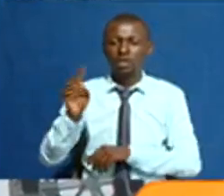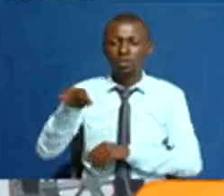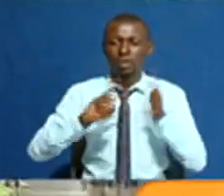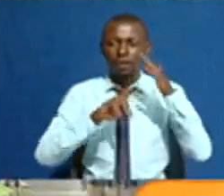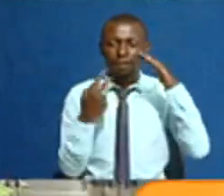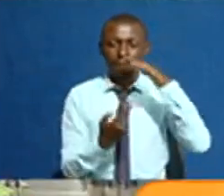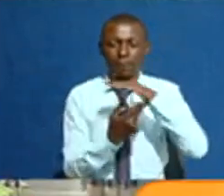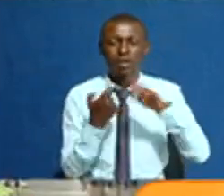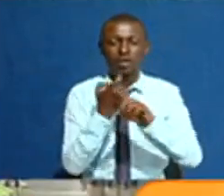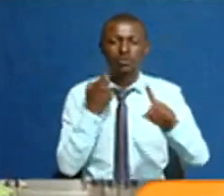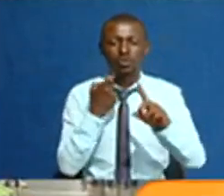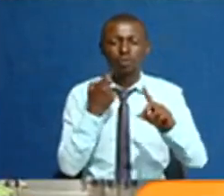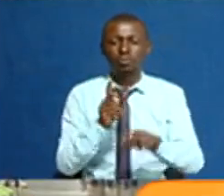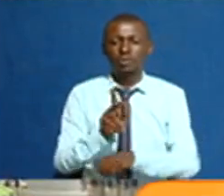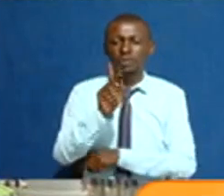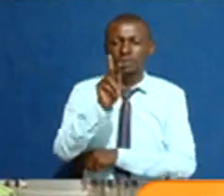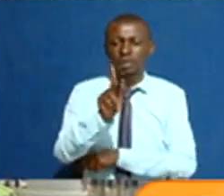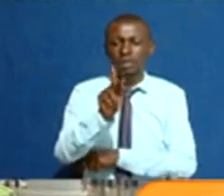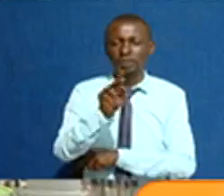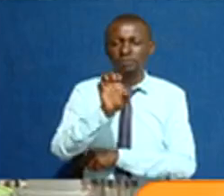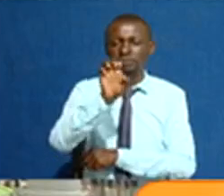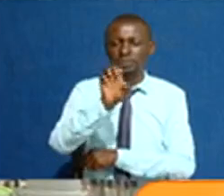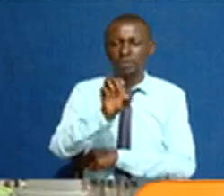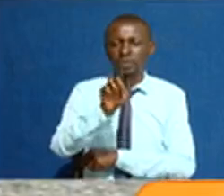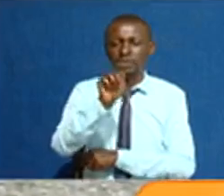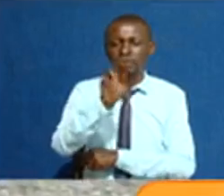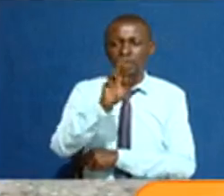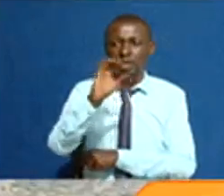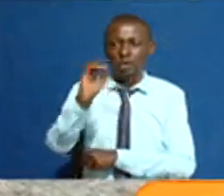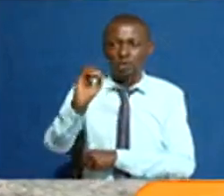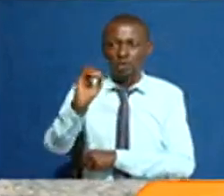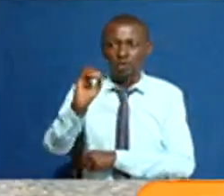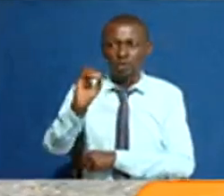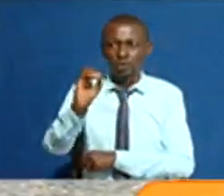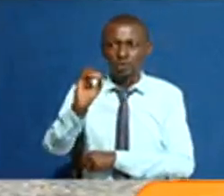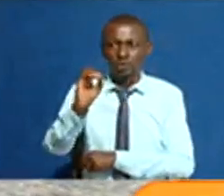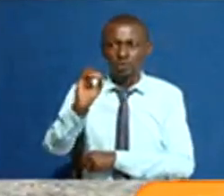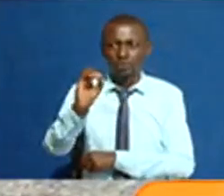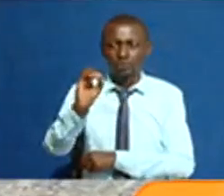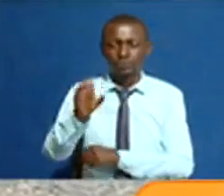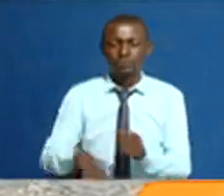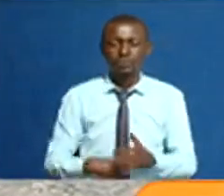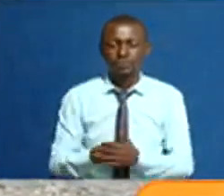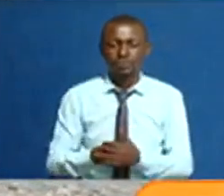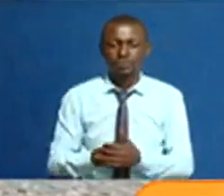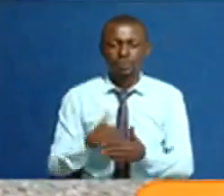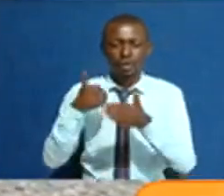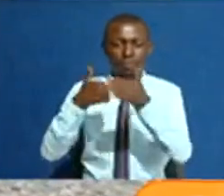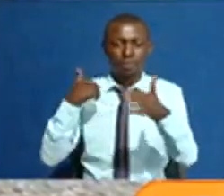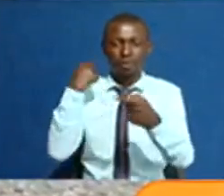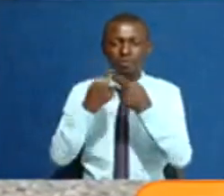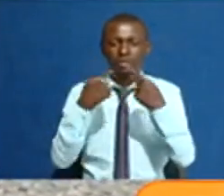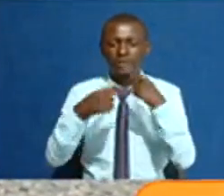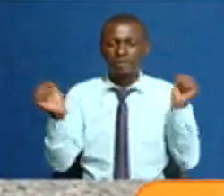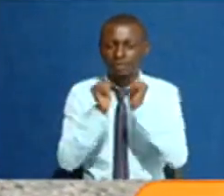project by the Kenya Electricity Transmission Company, Ketraco. What has happened in Nairobi in the last almost 10 years? There have